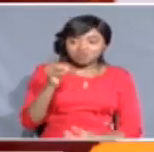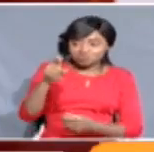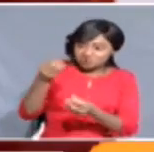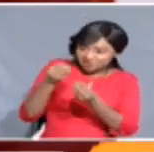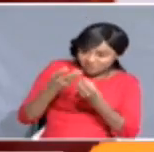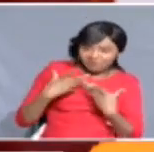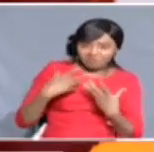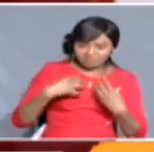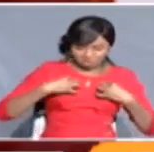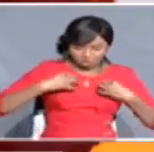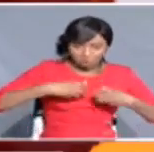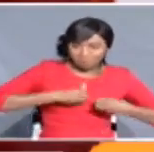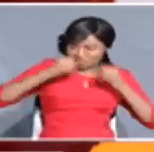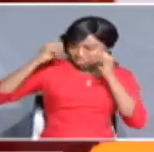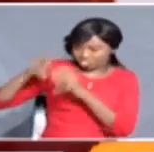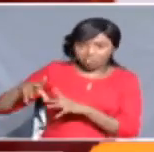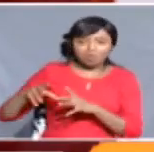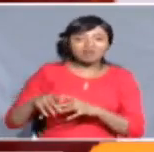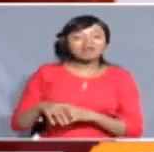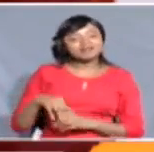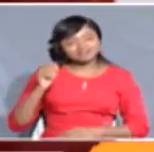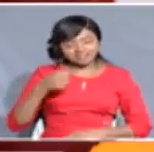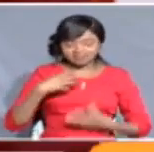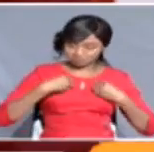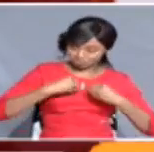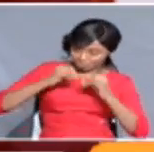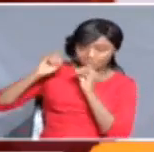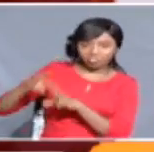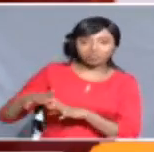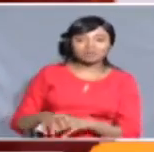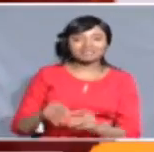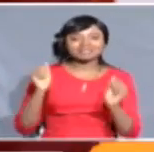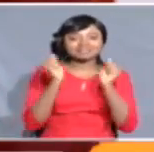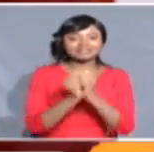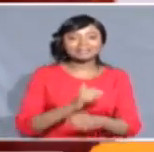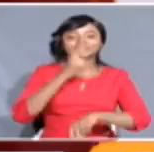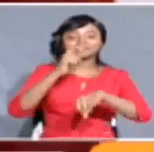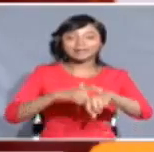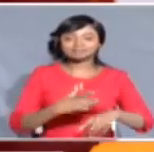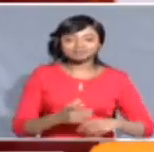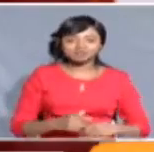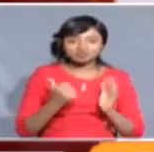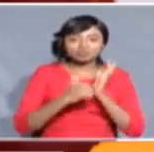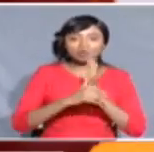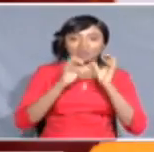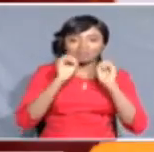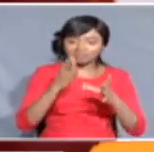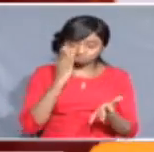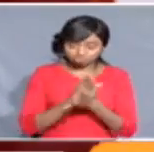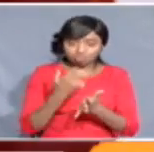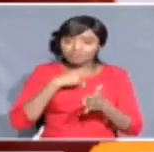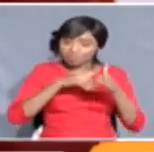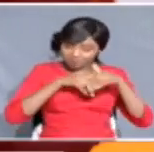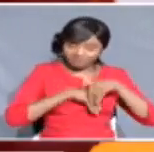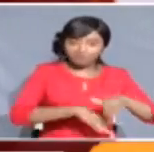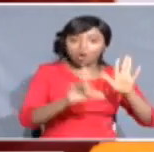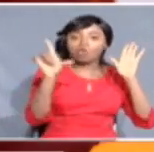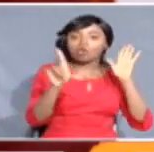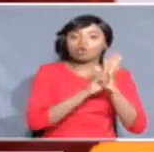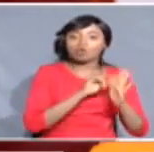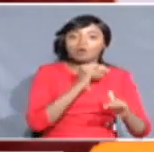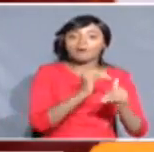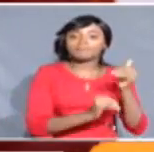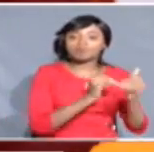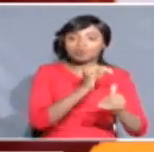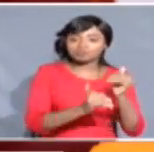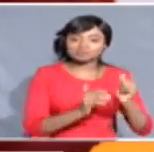what? But for the people who undress me, I will follow the legal process that I need to. And in this case, because of